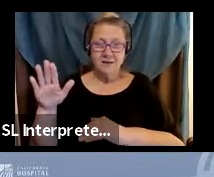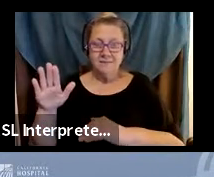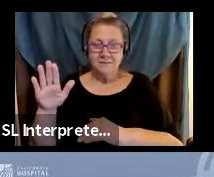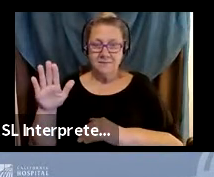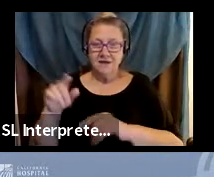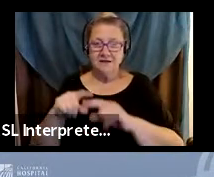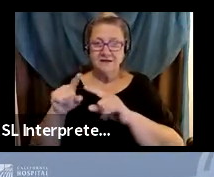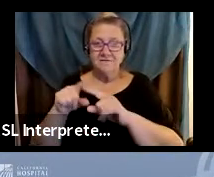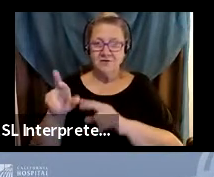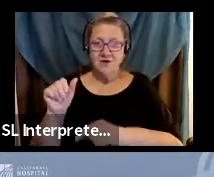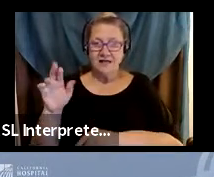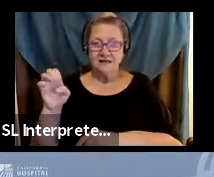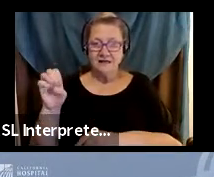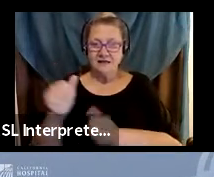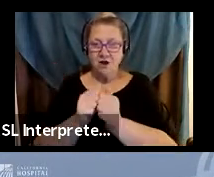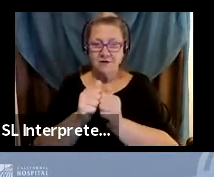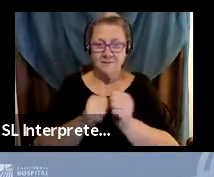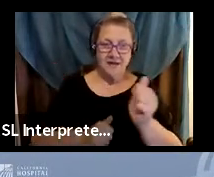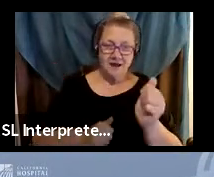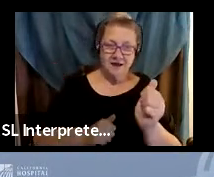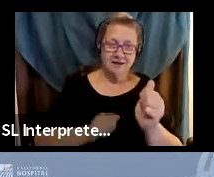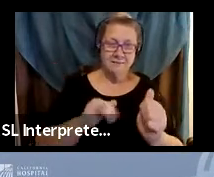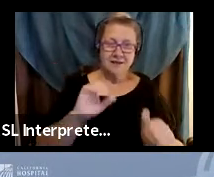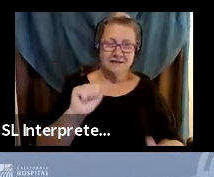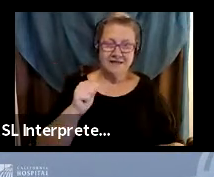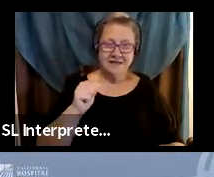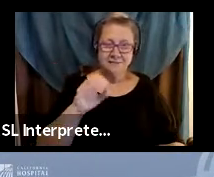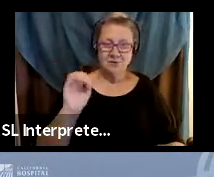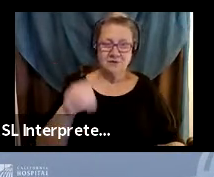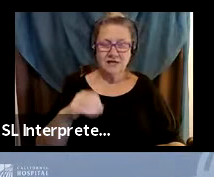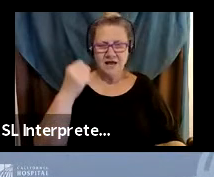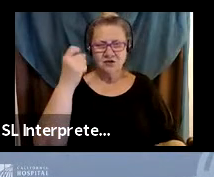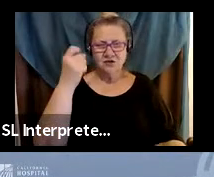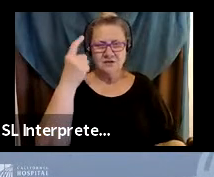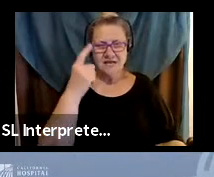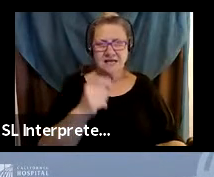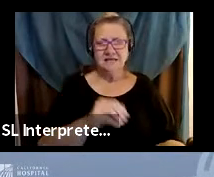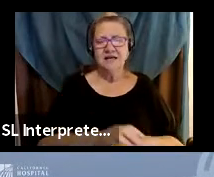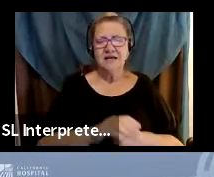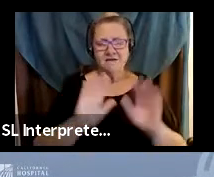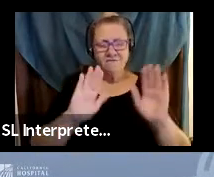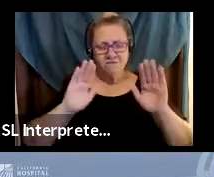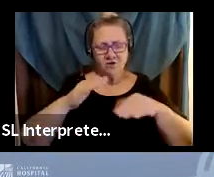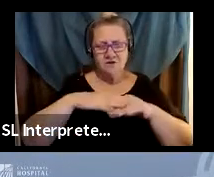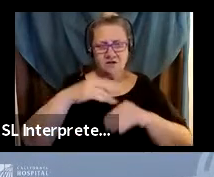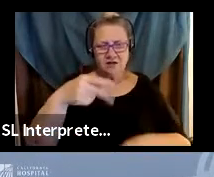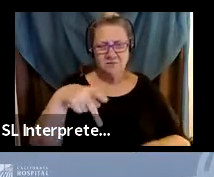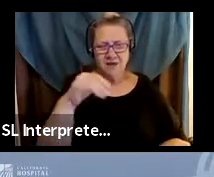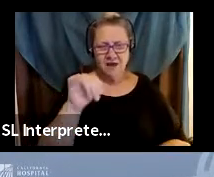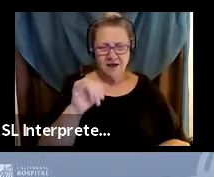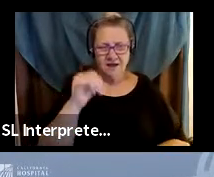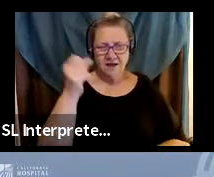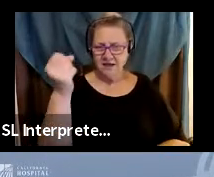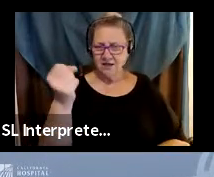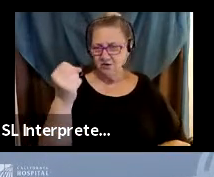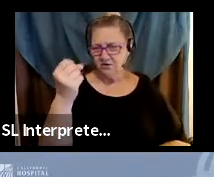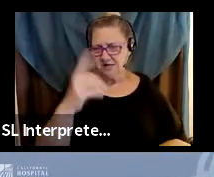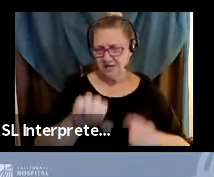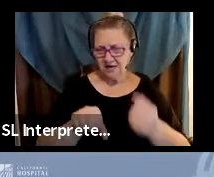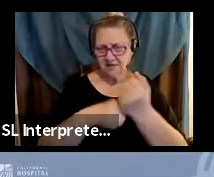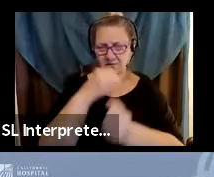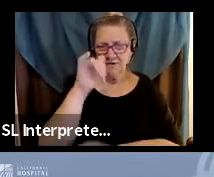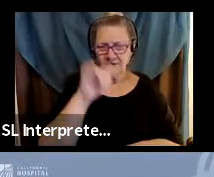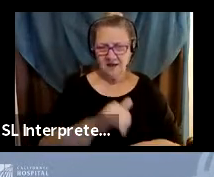vaccination rates. So I understand there's a big focus on HPI. I get it, I support it, I'm fully on board. Justice and Aging